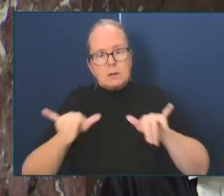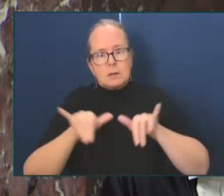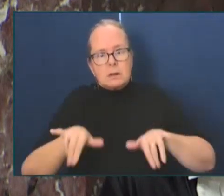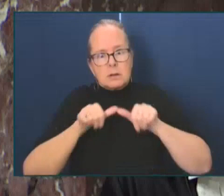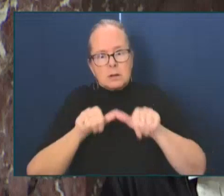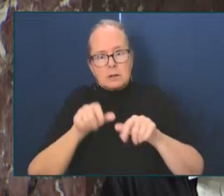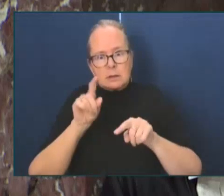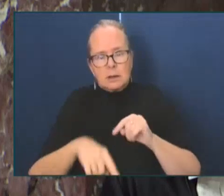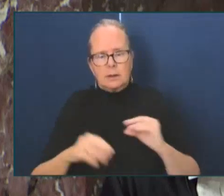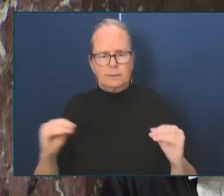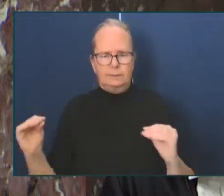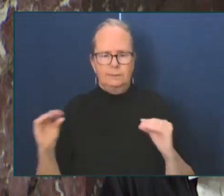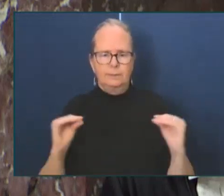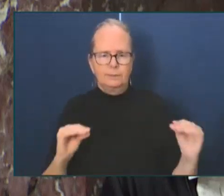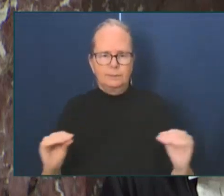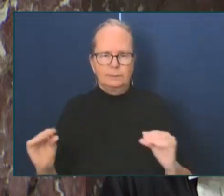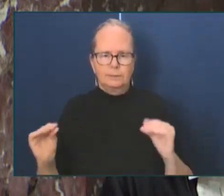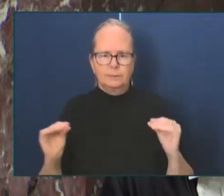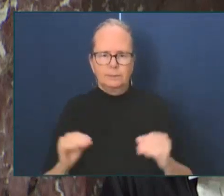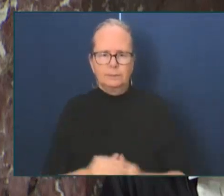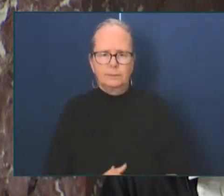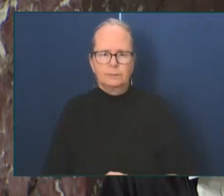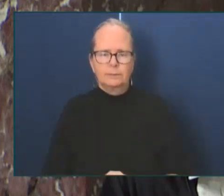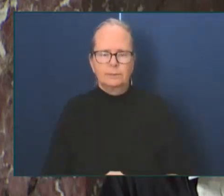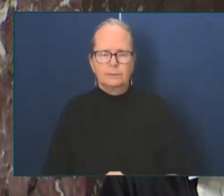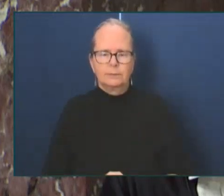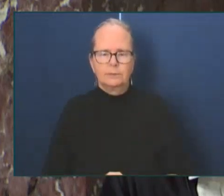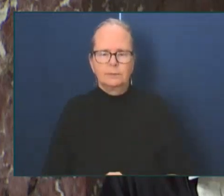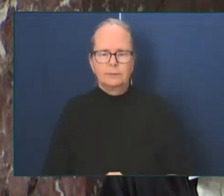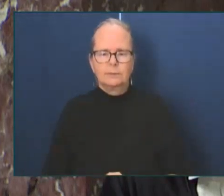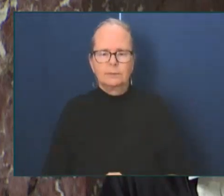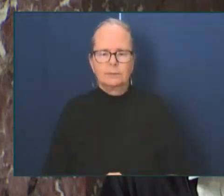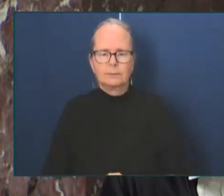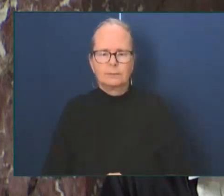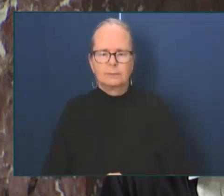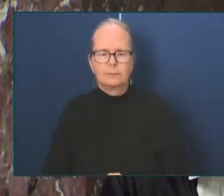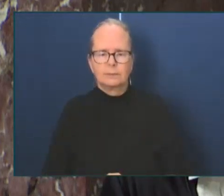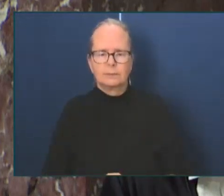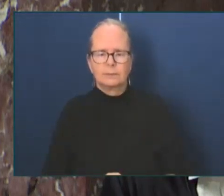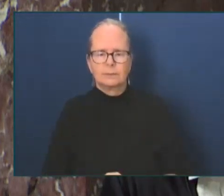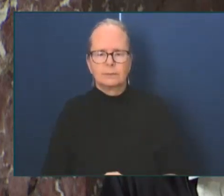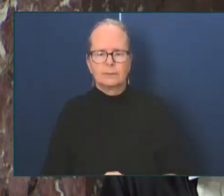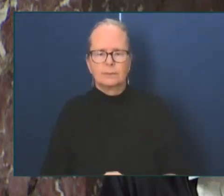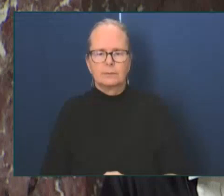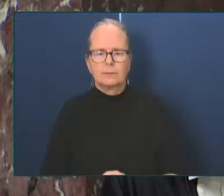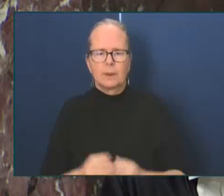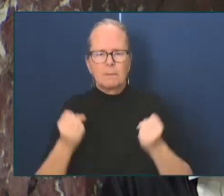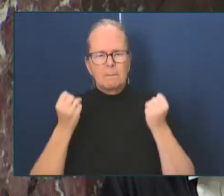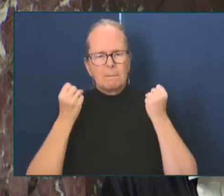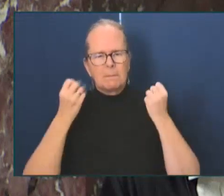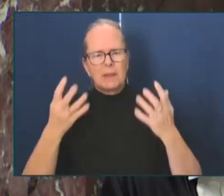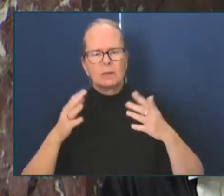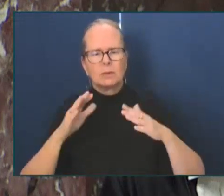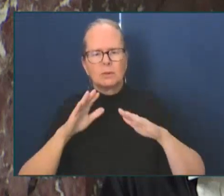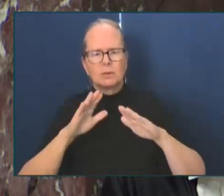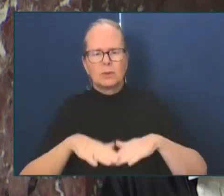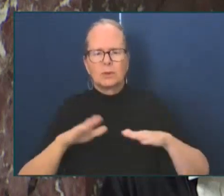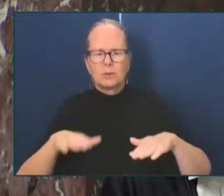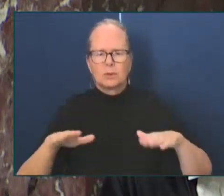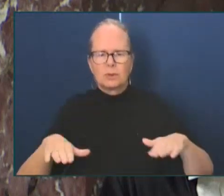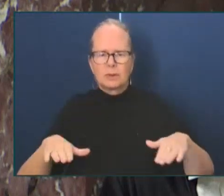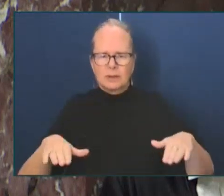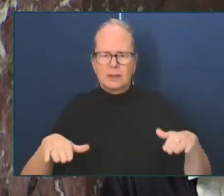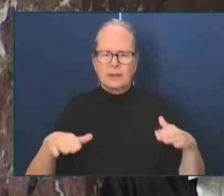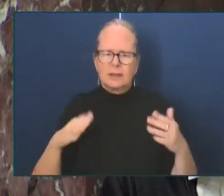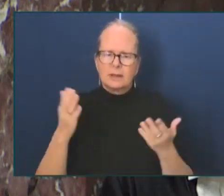Continue. There are far too many children and youth who are left behind. we've heard from the representative for children and youth. She